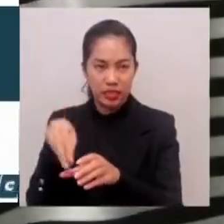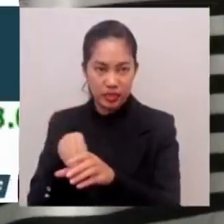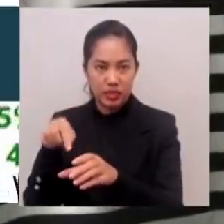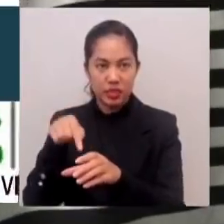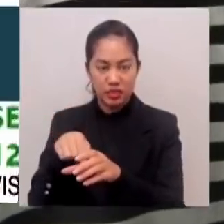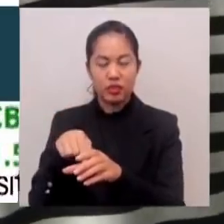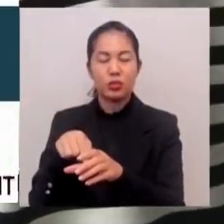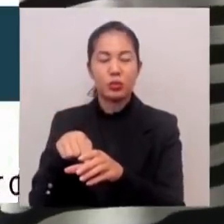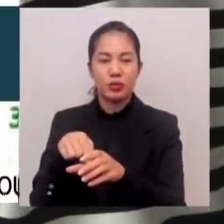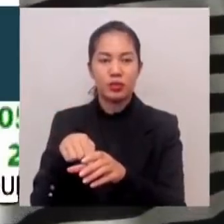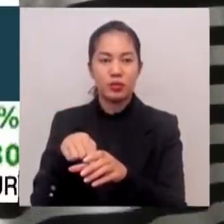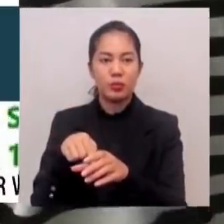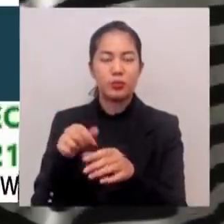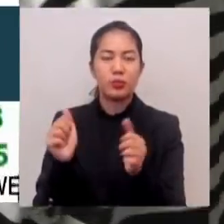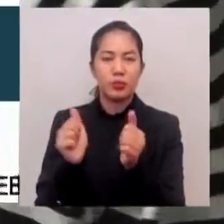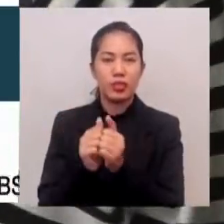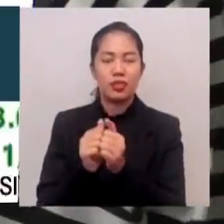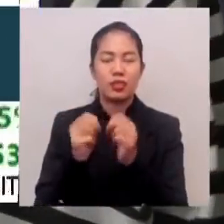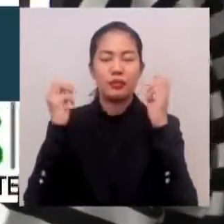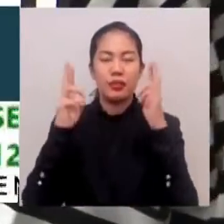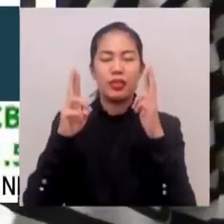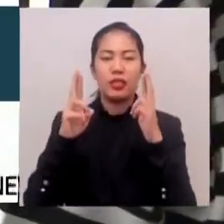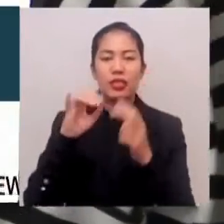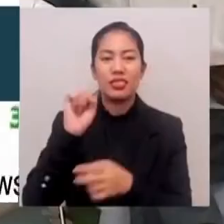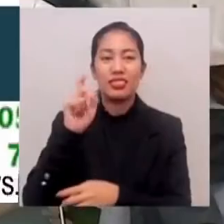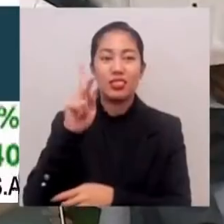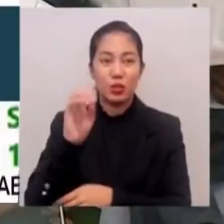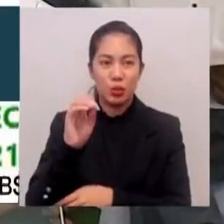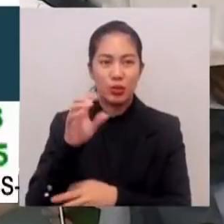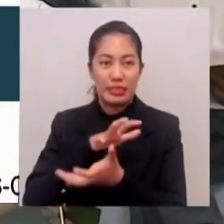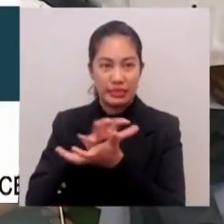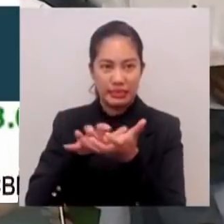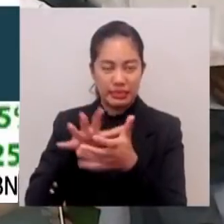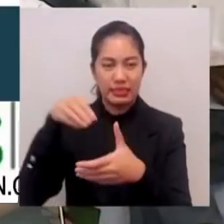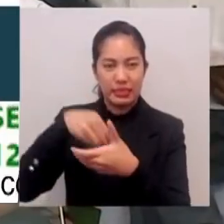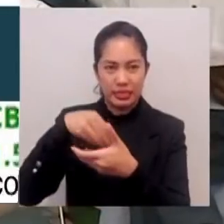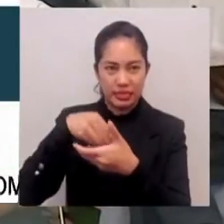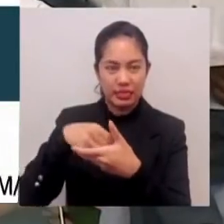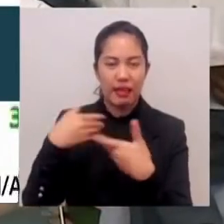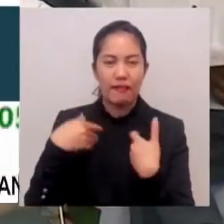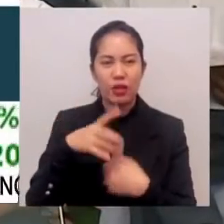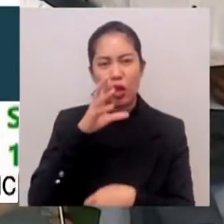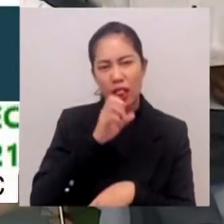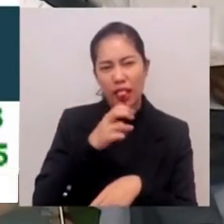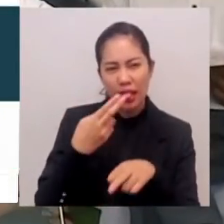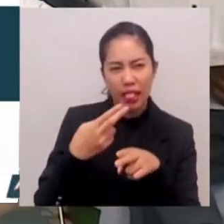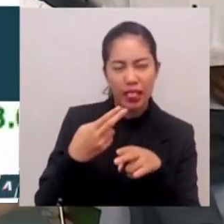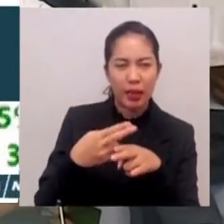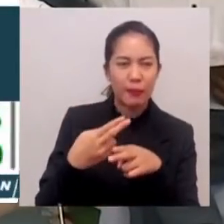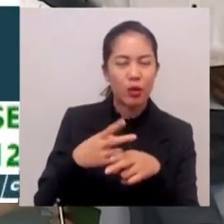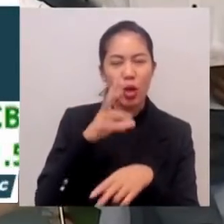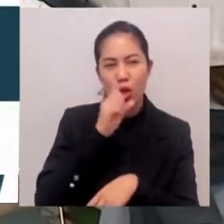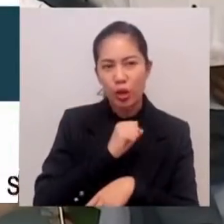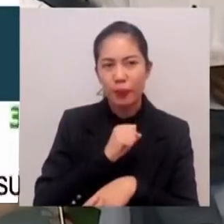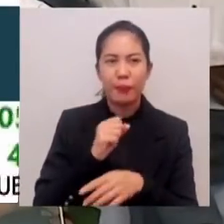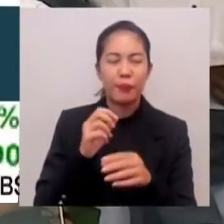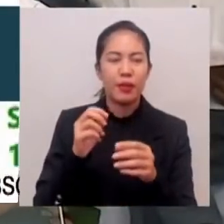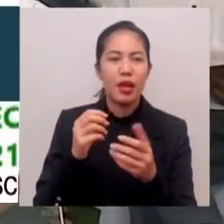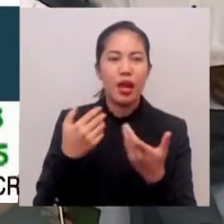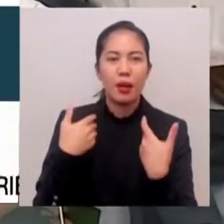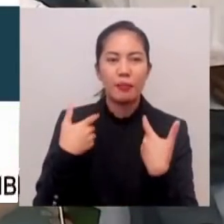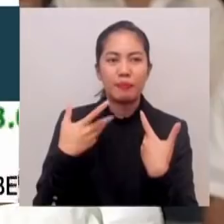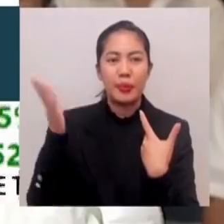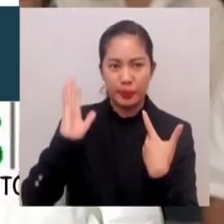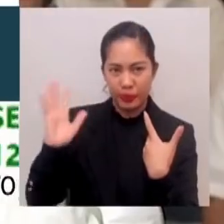So halo sila doon, no? There are so many old names identified with Mayor Isko, and there are